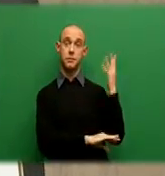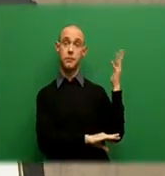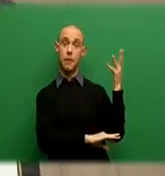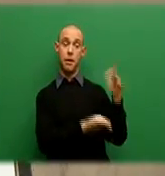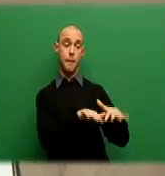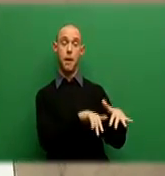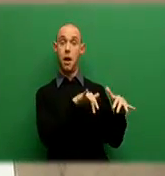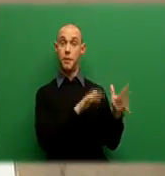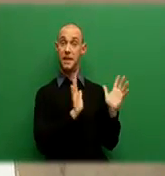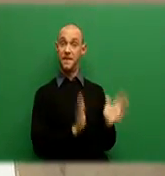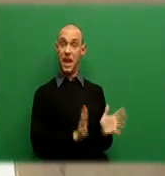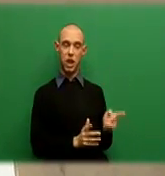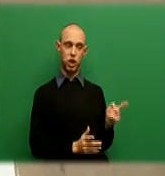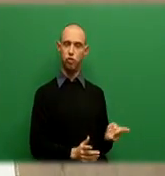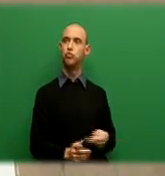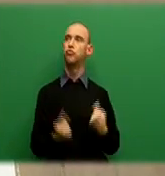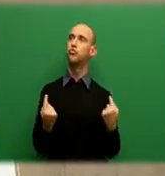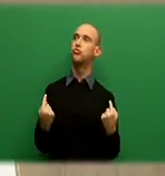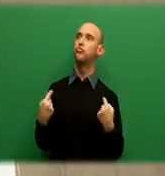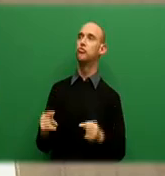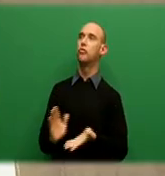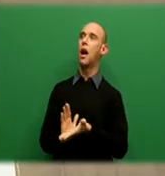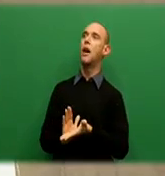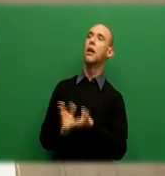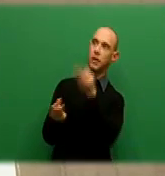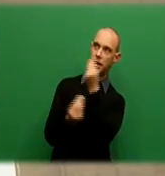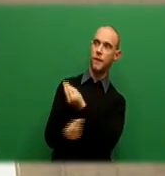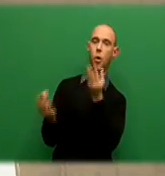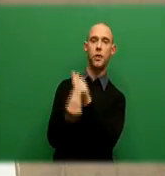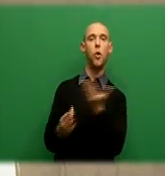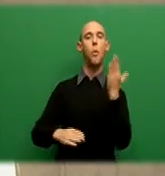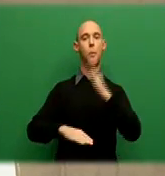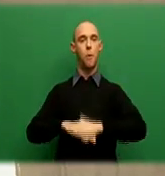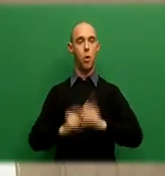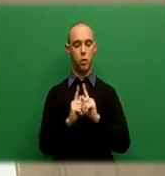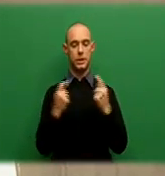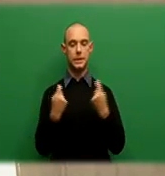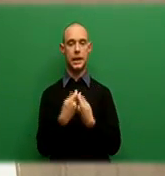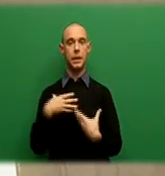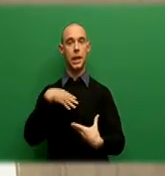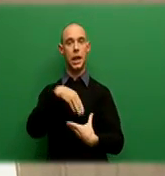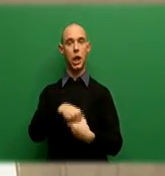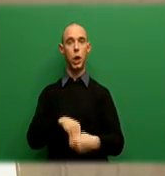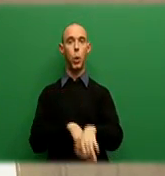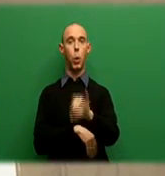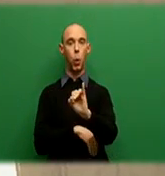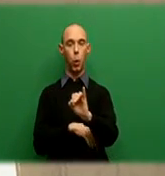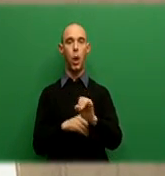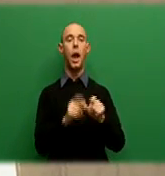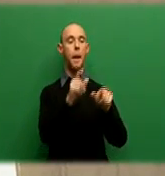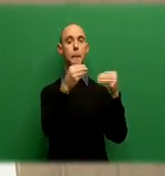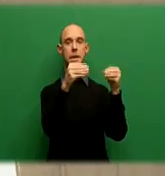Parliament. We were part of the delegation together with representatives from